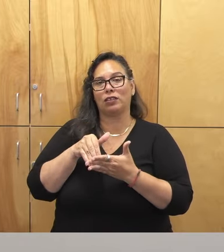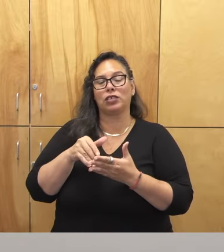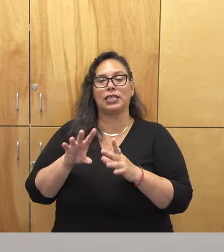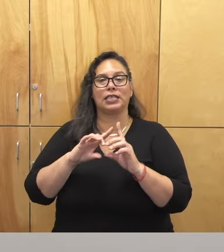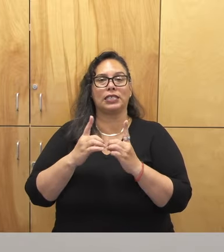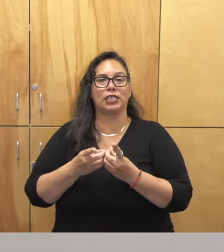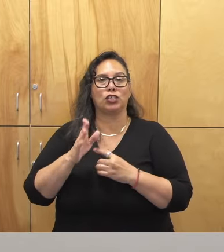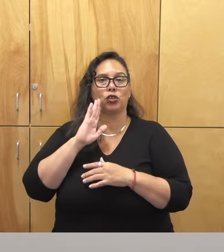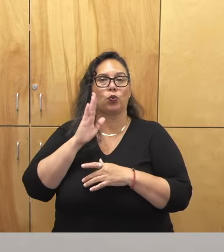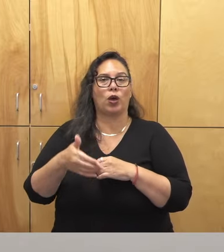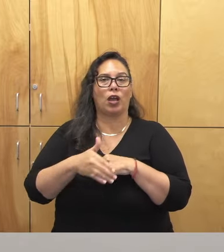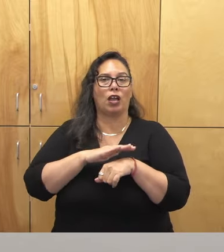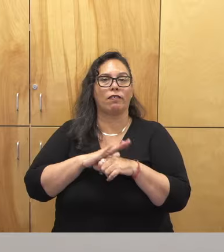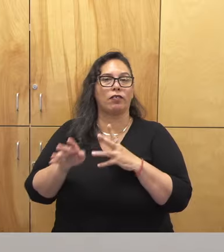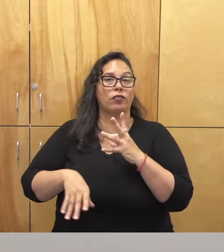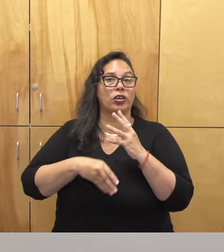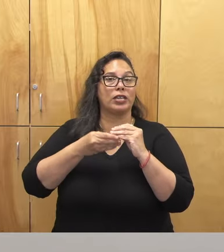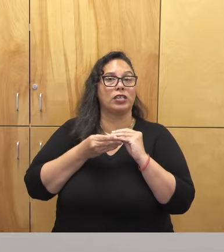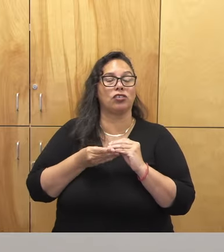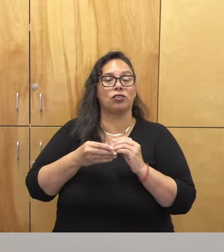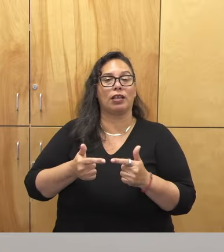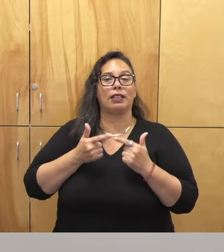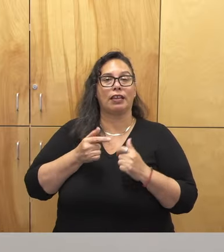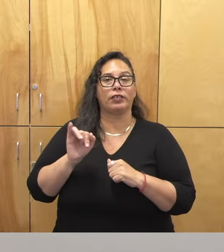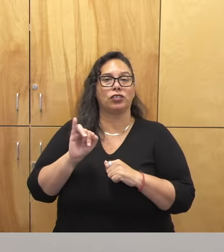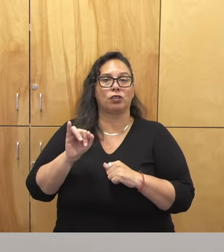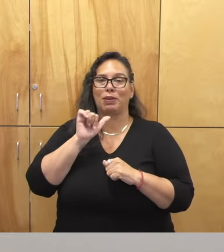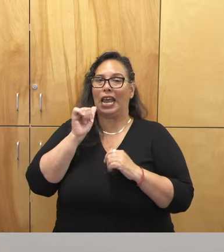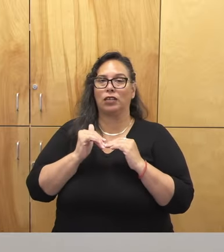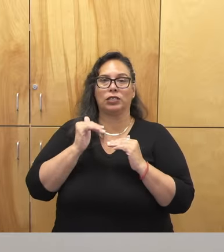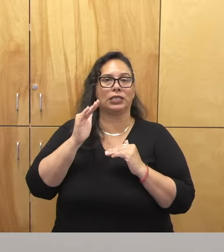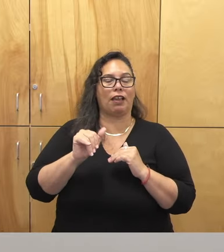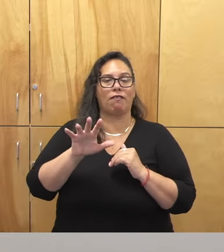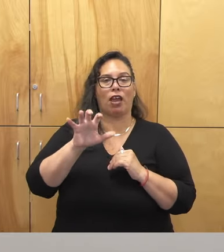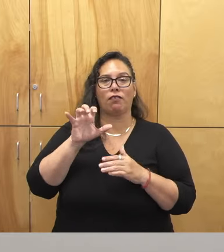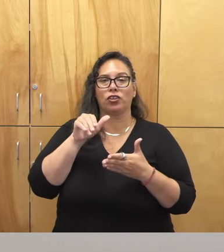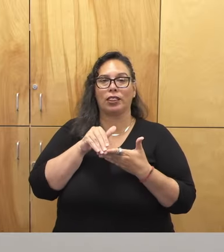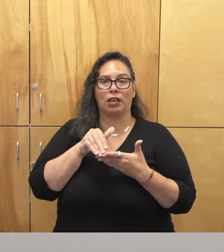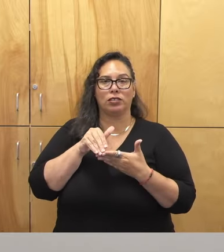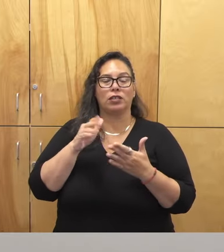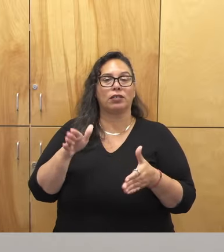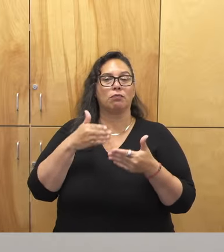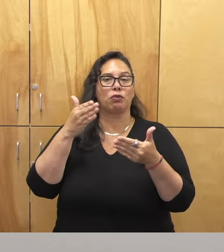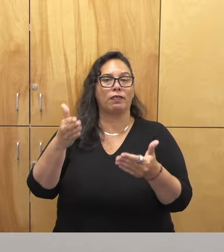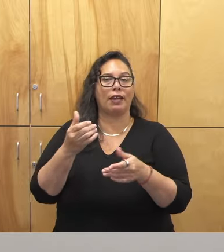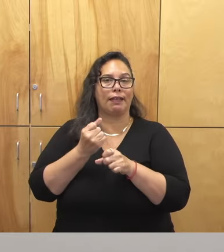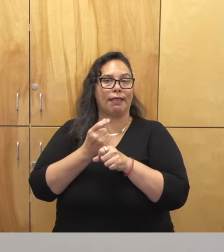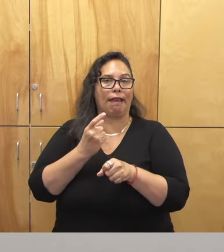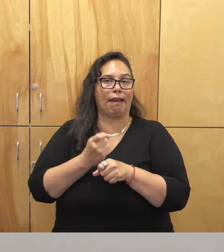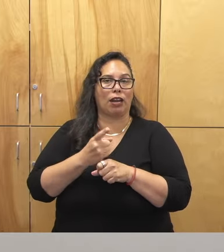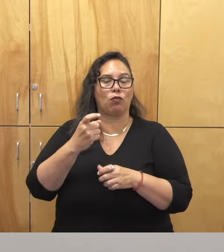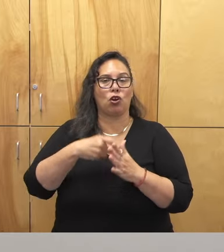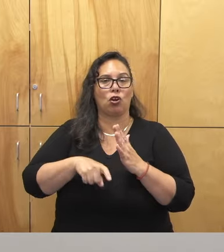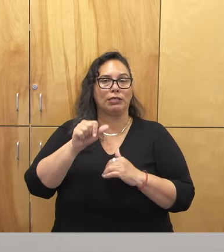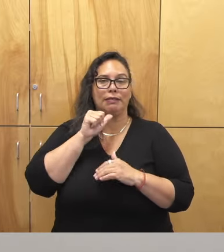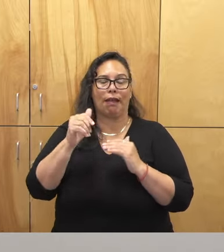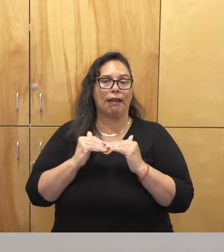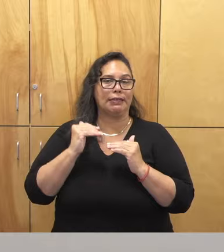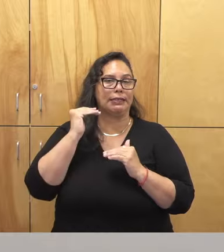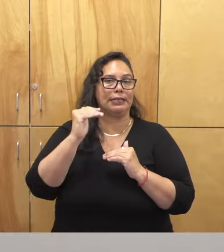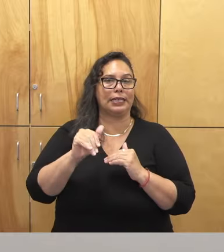the premium for additional life insurance in an amount not to exceed $500,000, provided the annual cost does not exceed